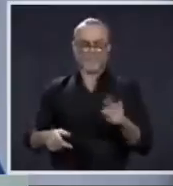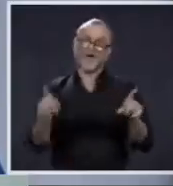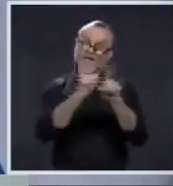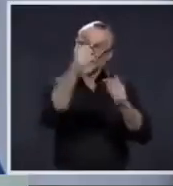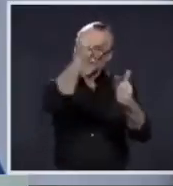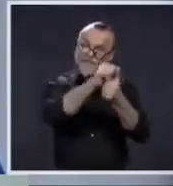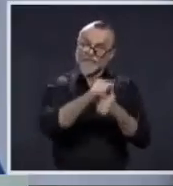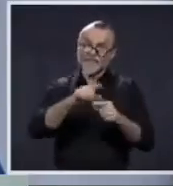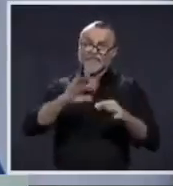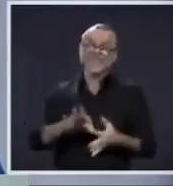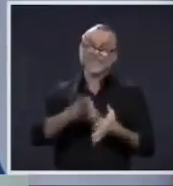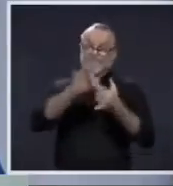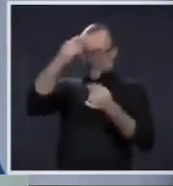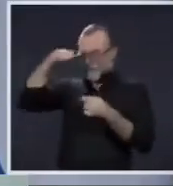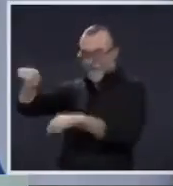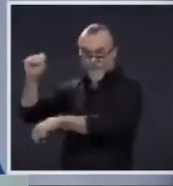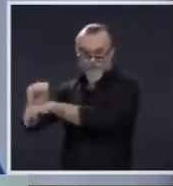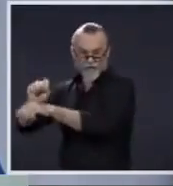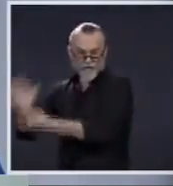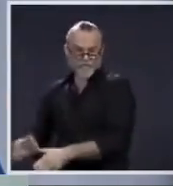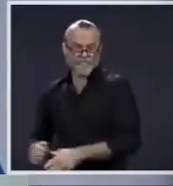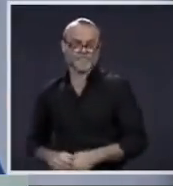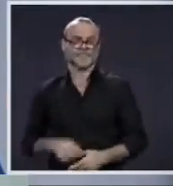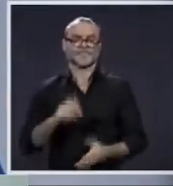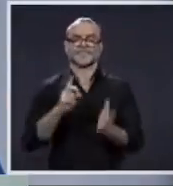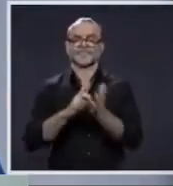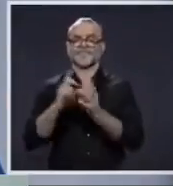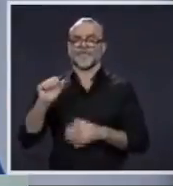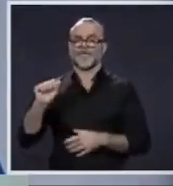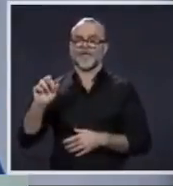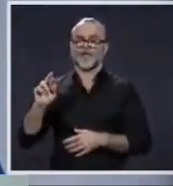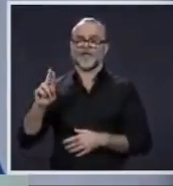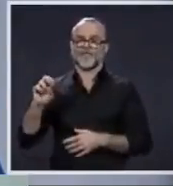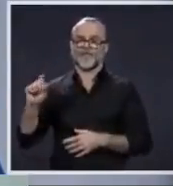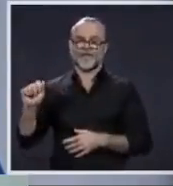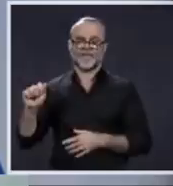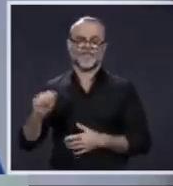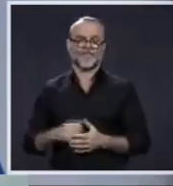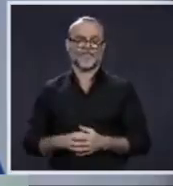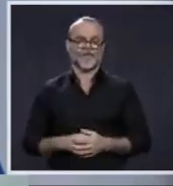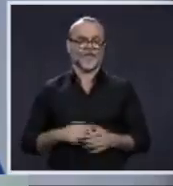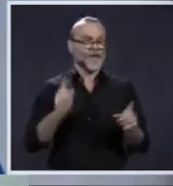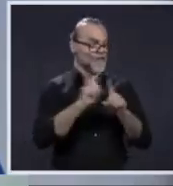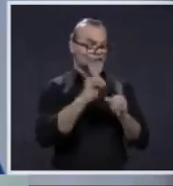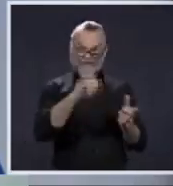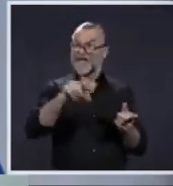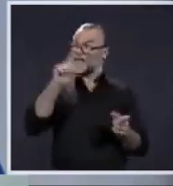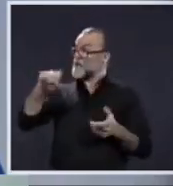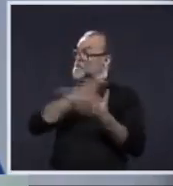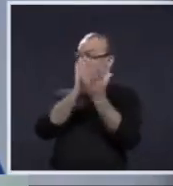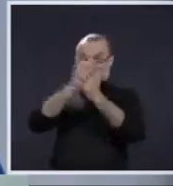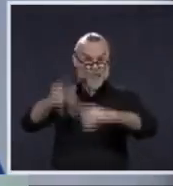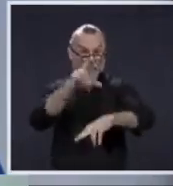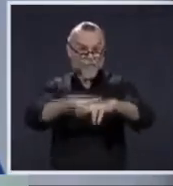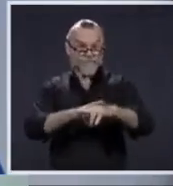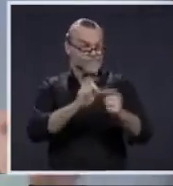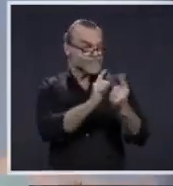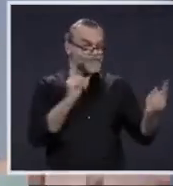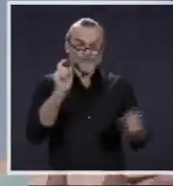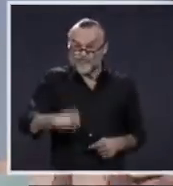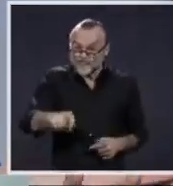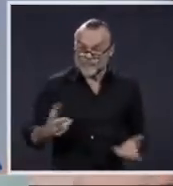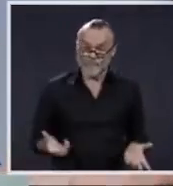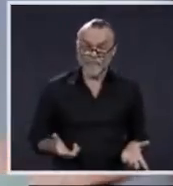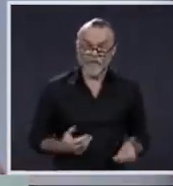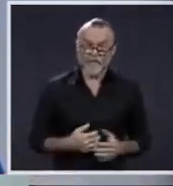you please respect the 2 meters? It's a kind of respect for everybody. It's a kind of respect for our